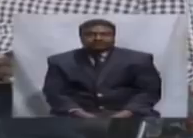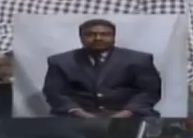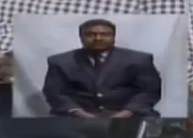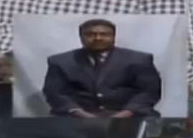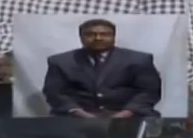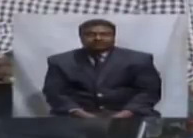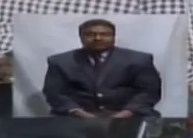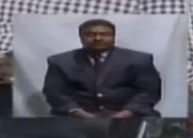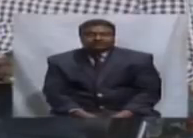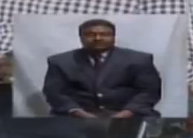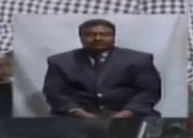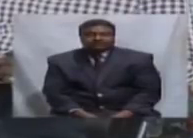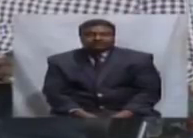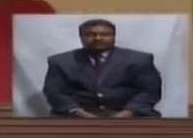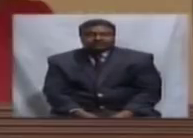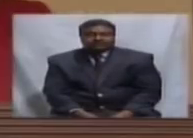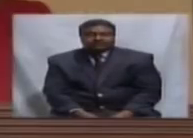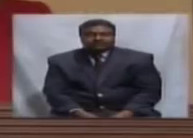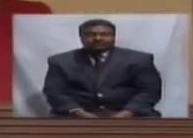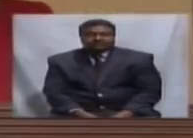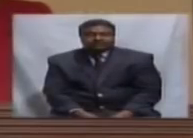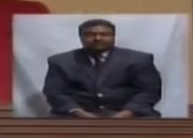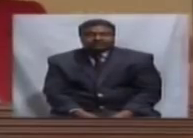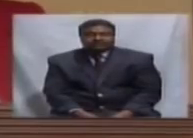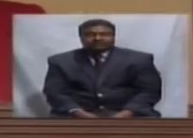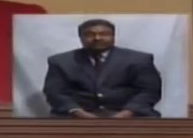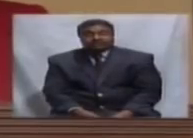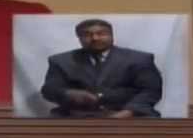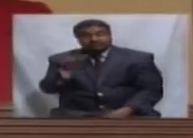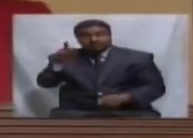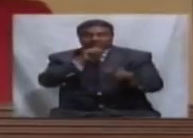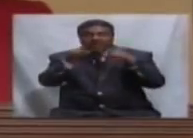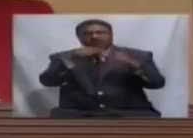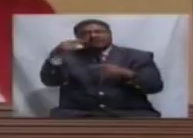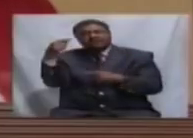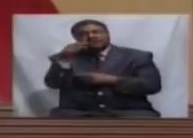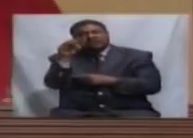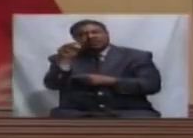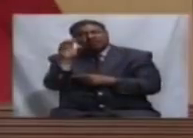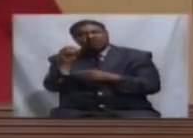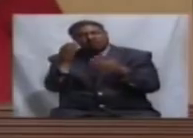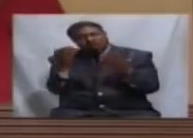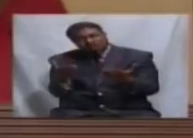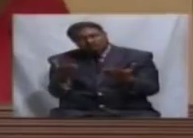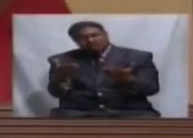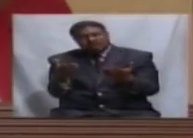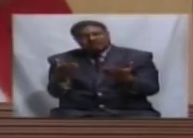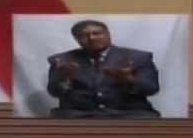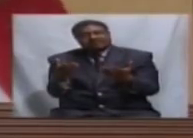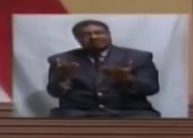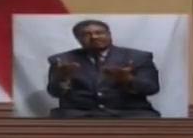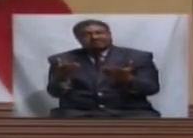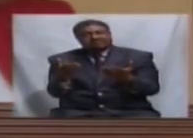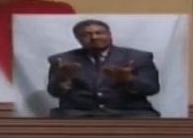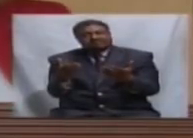From you, the scientists. We've been talking about the GMOs and so on, almost in a